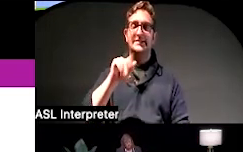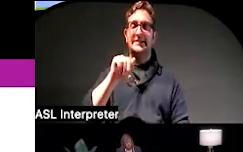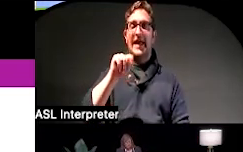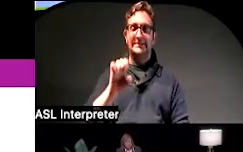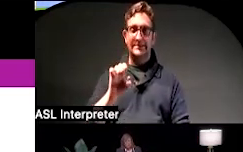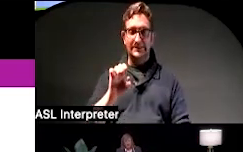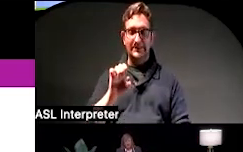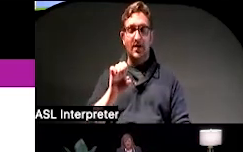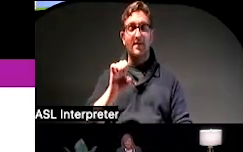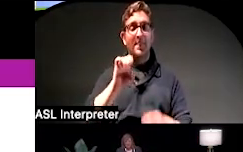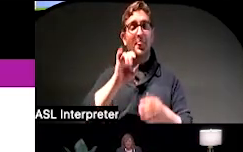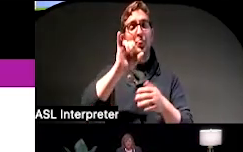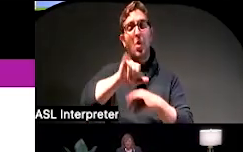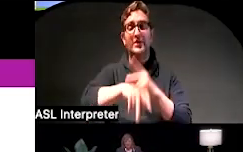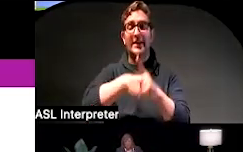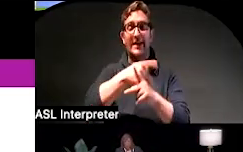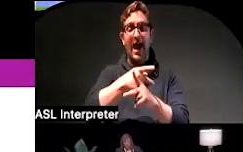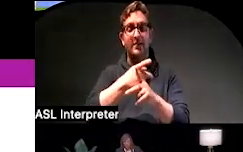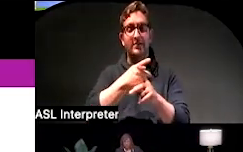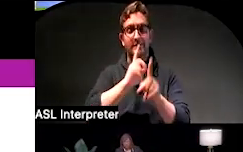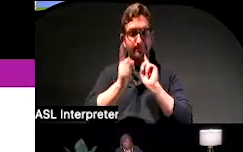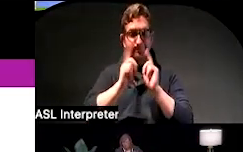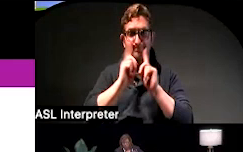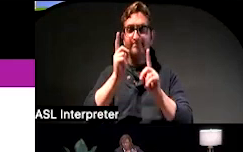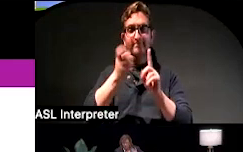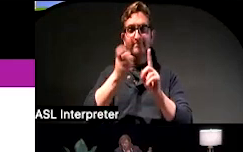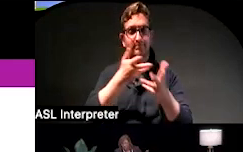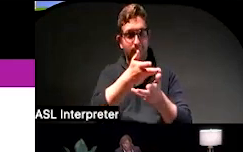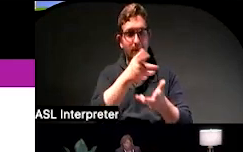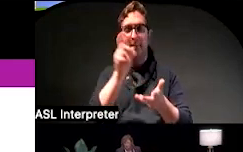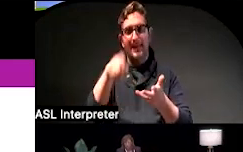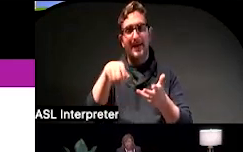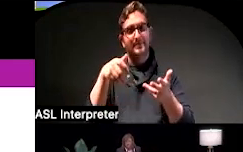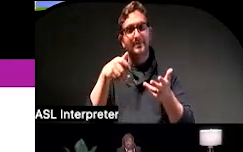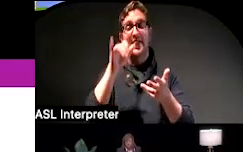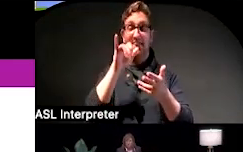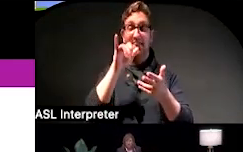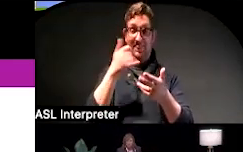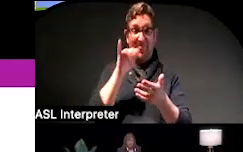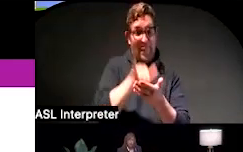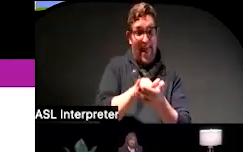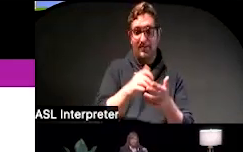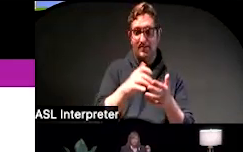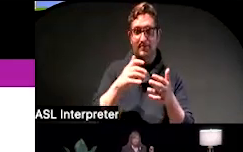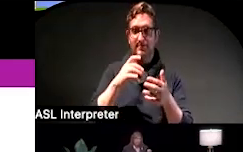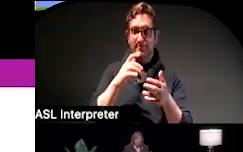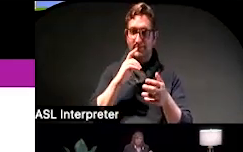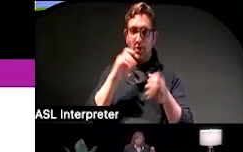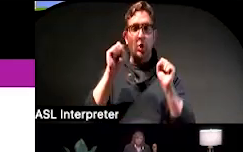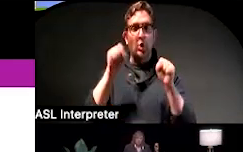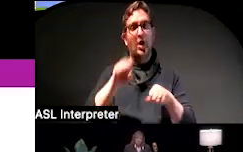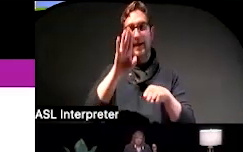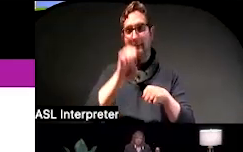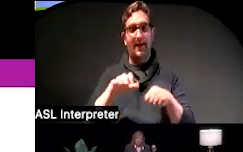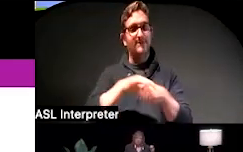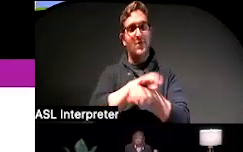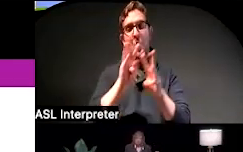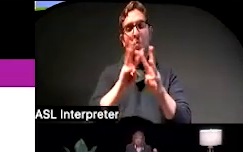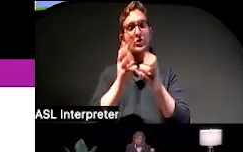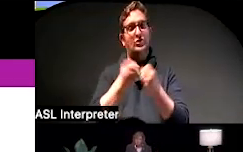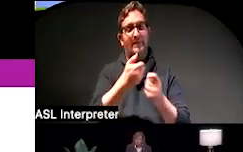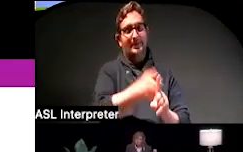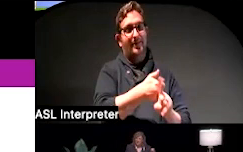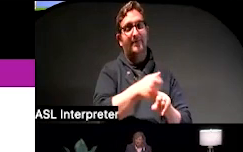that need to be had, and that's a whole workshop in and of itself. But it's important to know that these